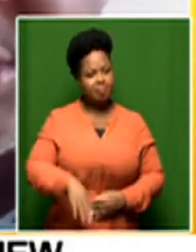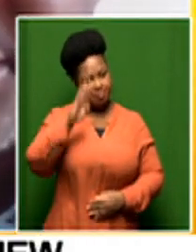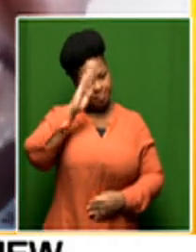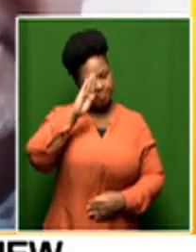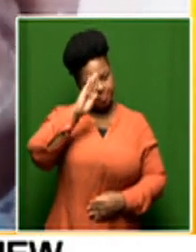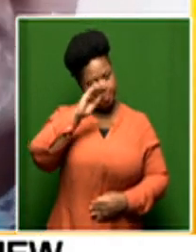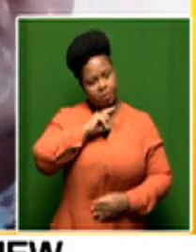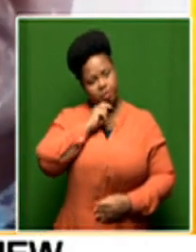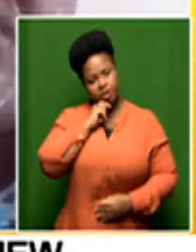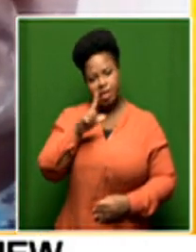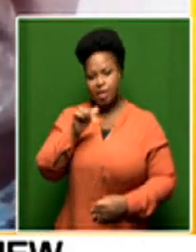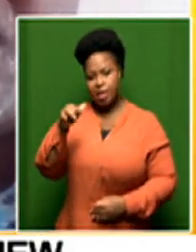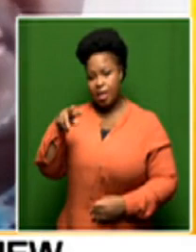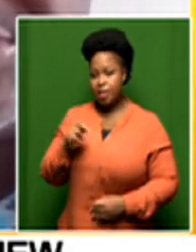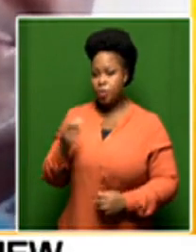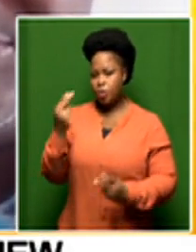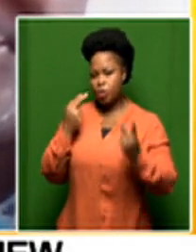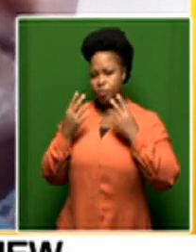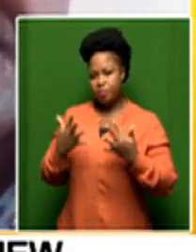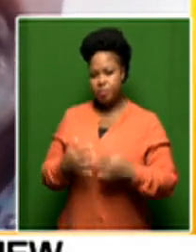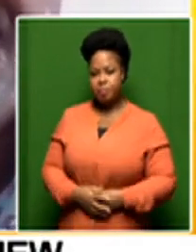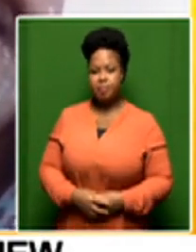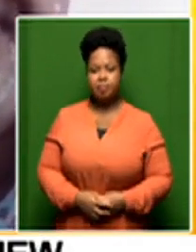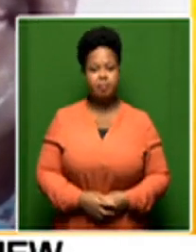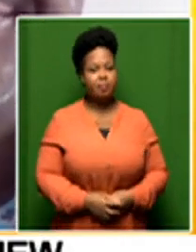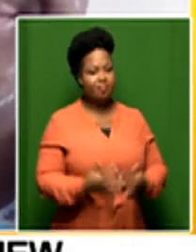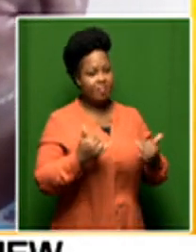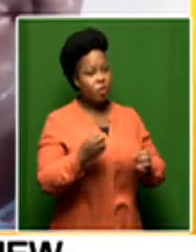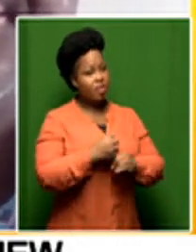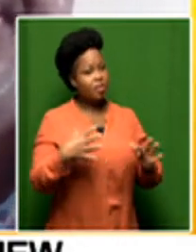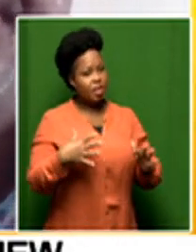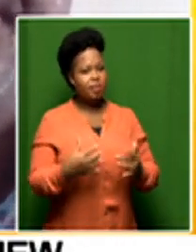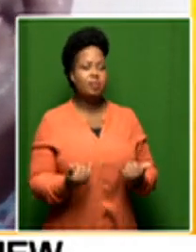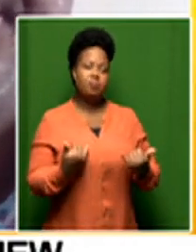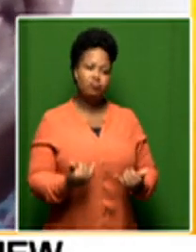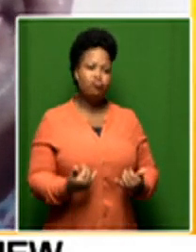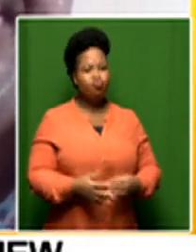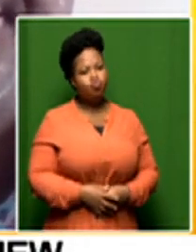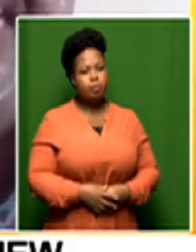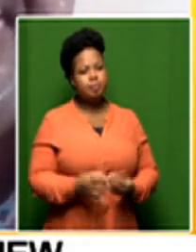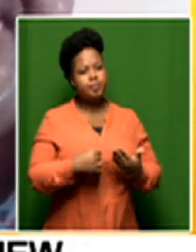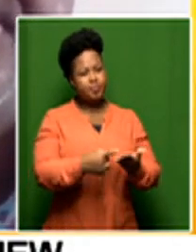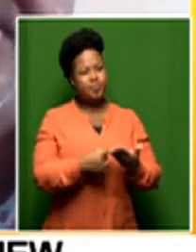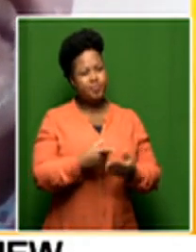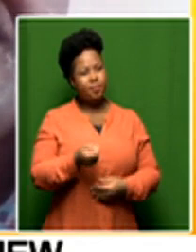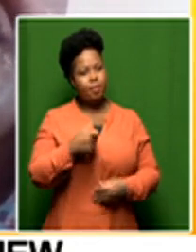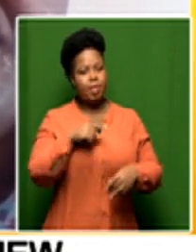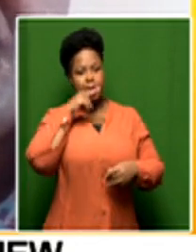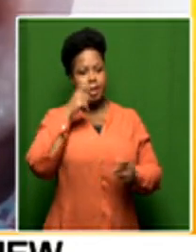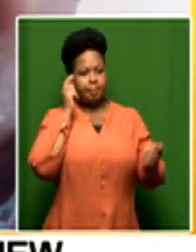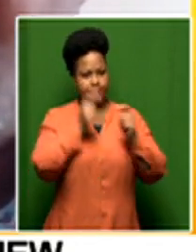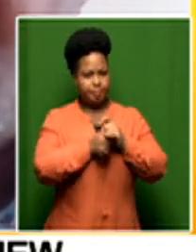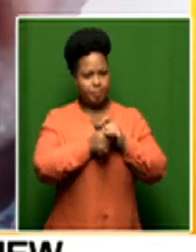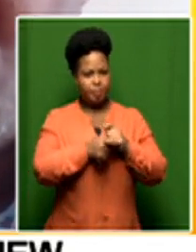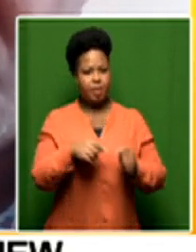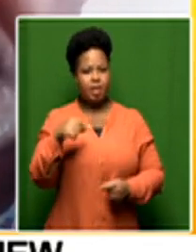morning, Leanne, and good morning to your viewers. So let's start with the basics. I mean, let's talk about the new name